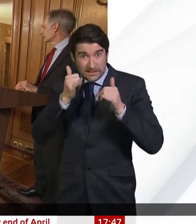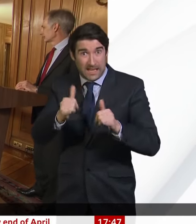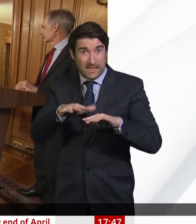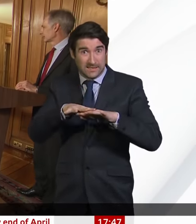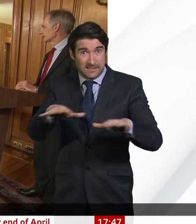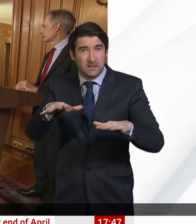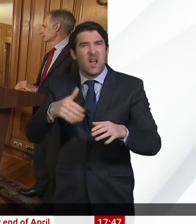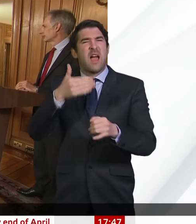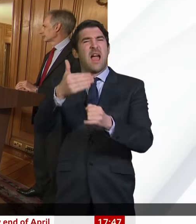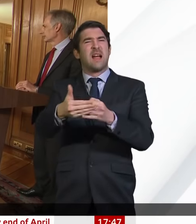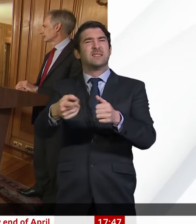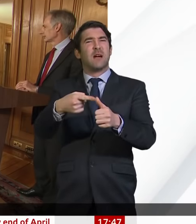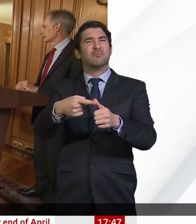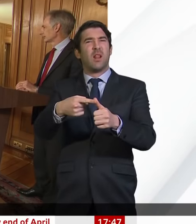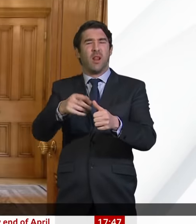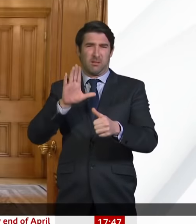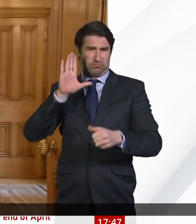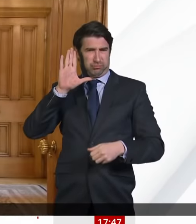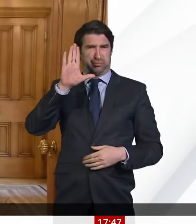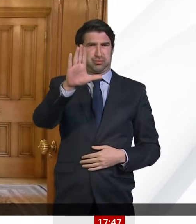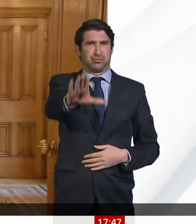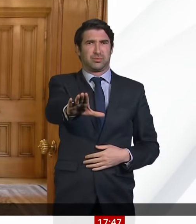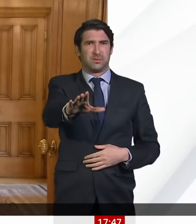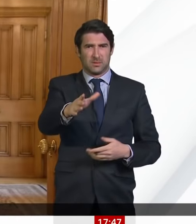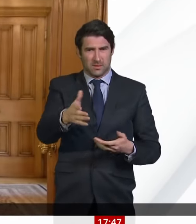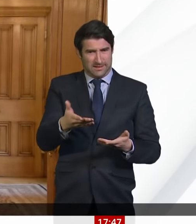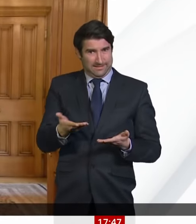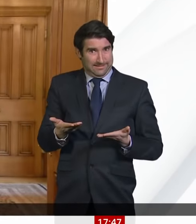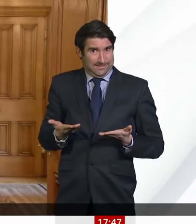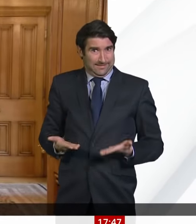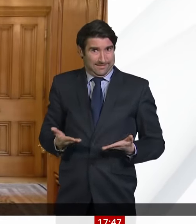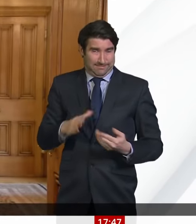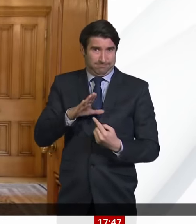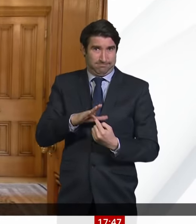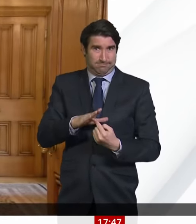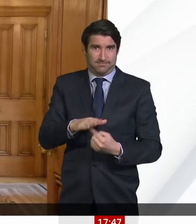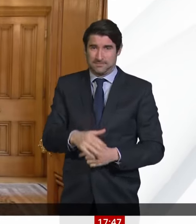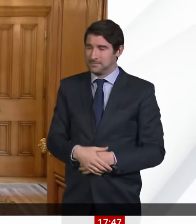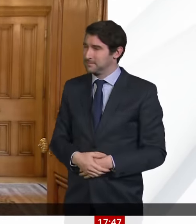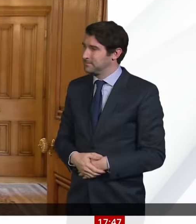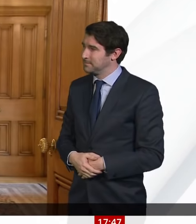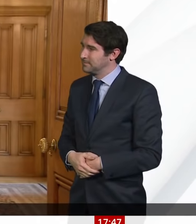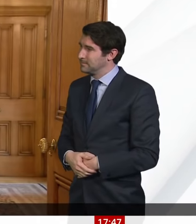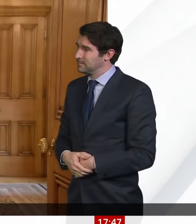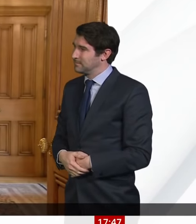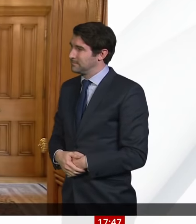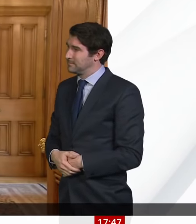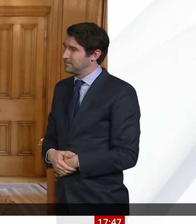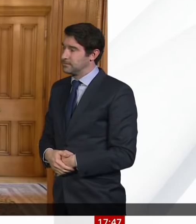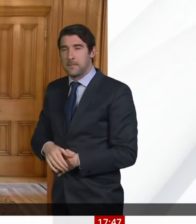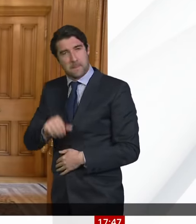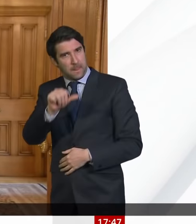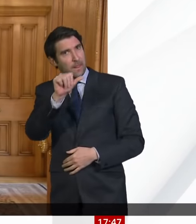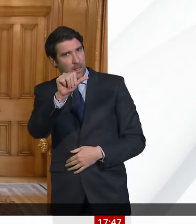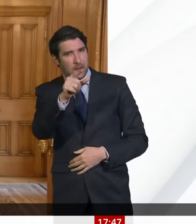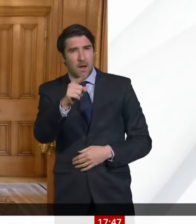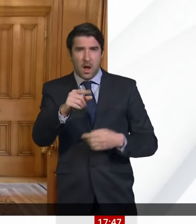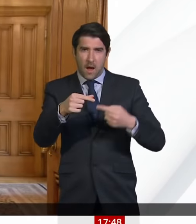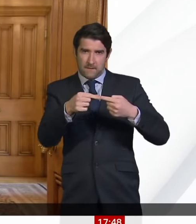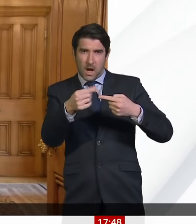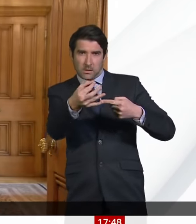end of the month is still a long time away. Yes, thanks, Laura. The new goal of 100,000 tests